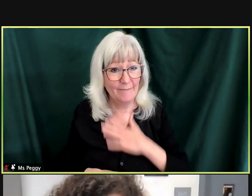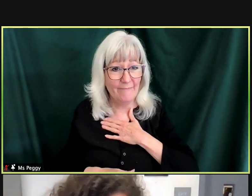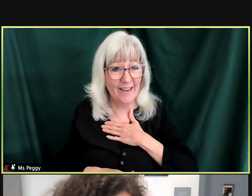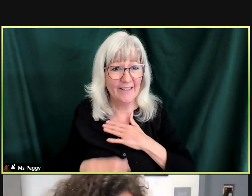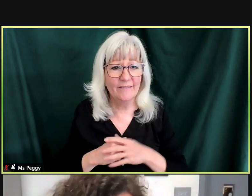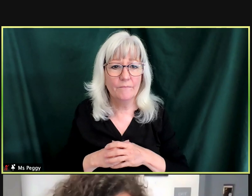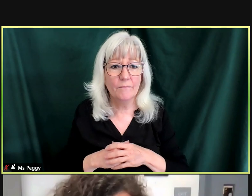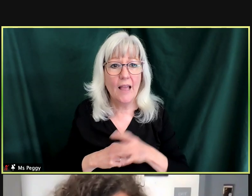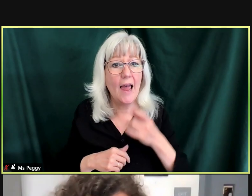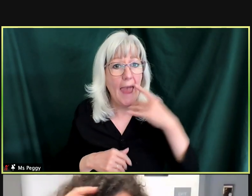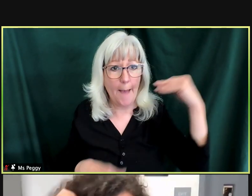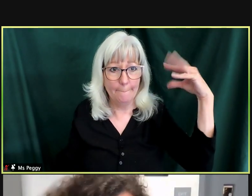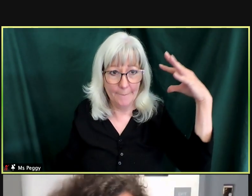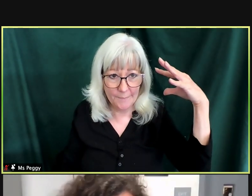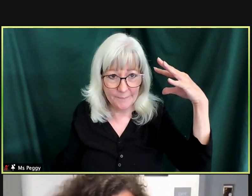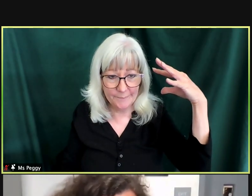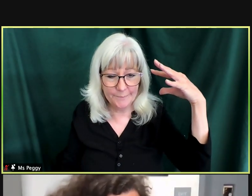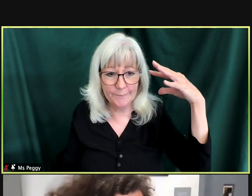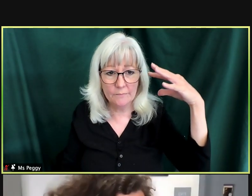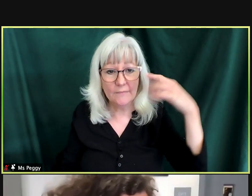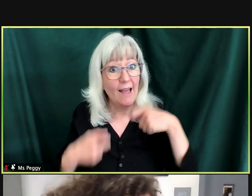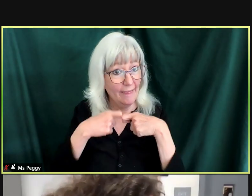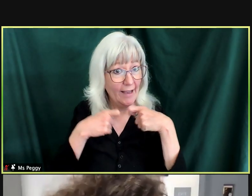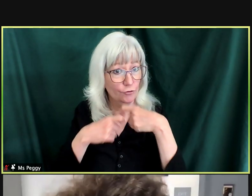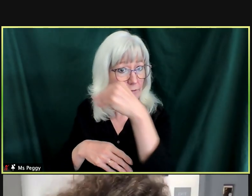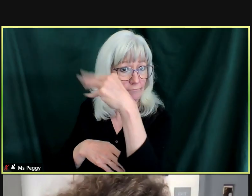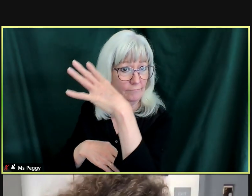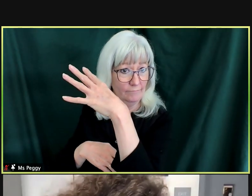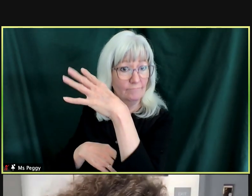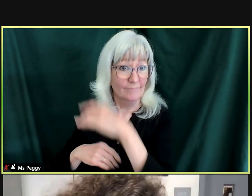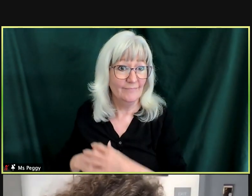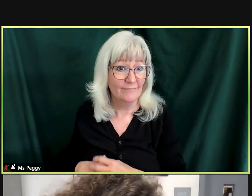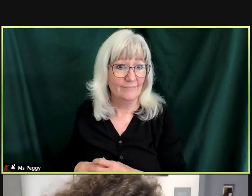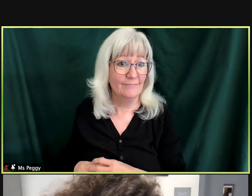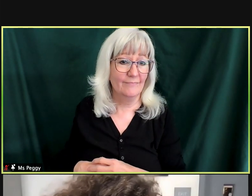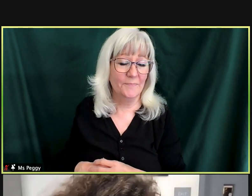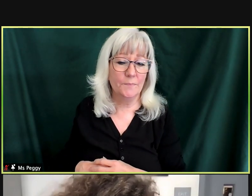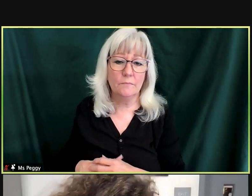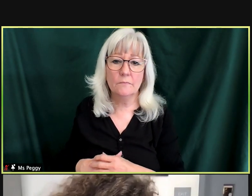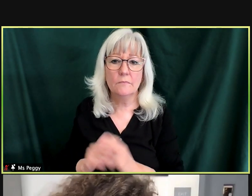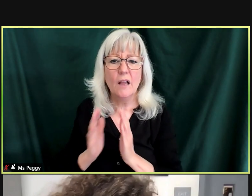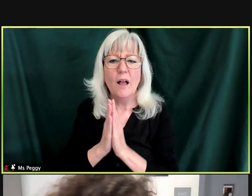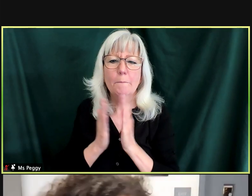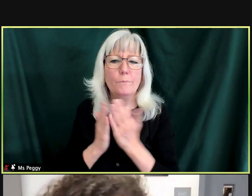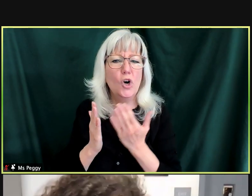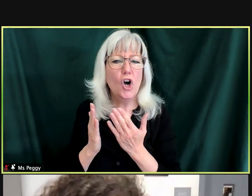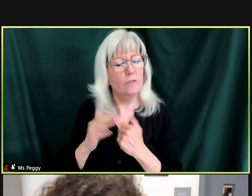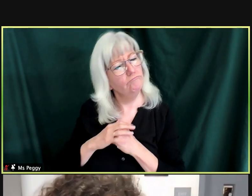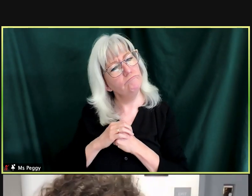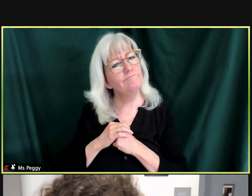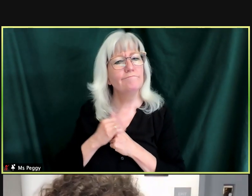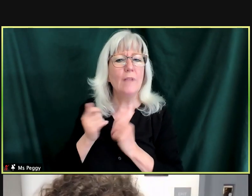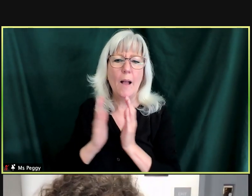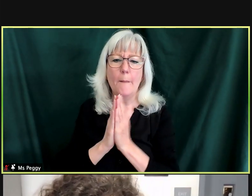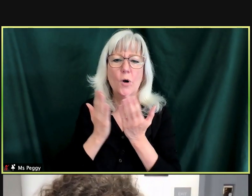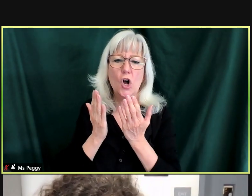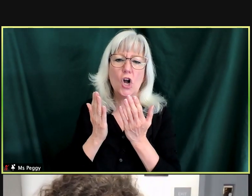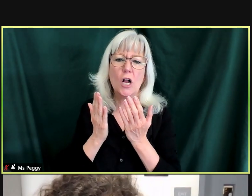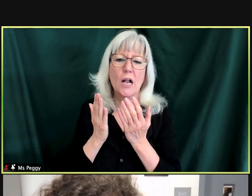a lamp, electric lamp. A book doesn't look too good. Some of these things don't.